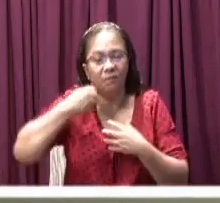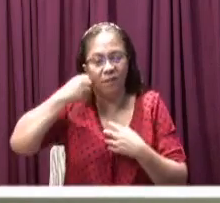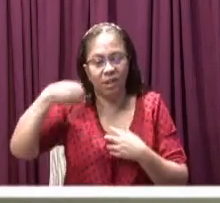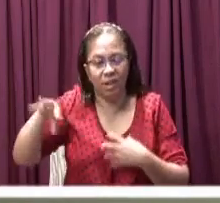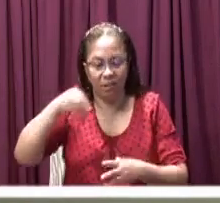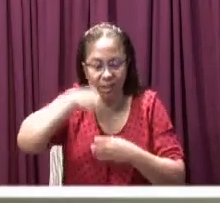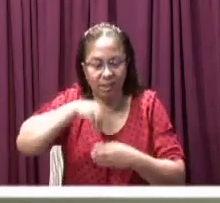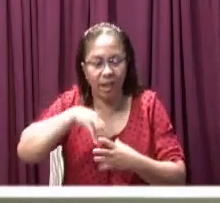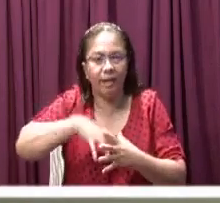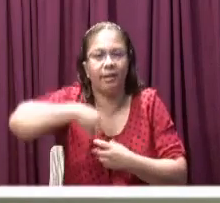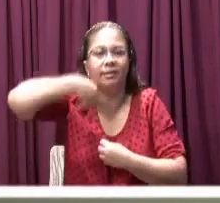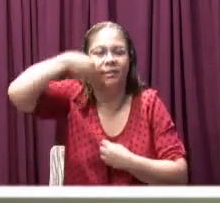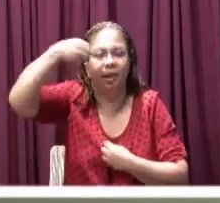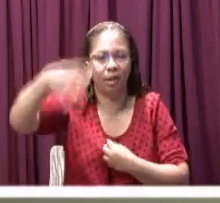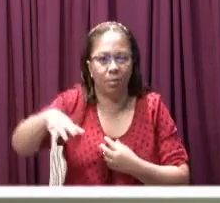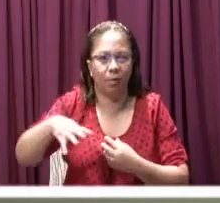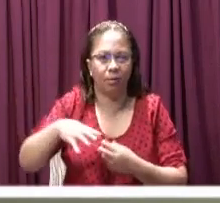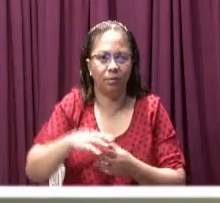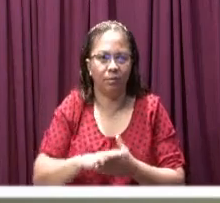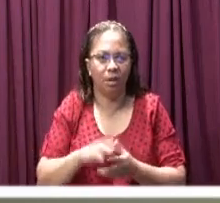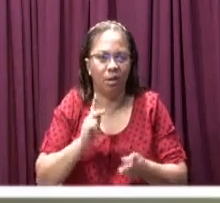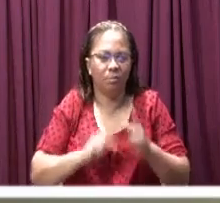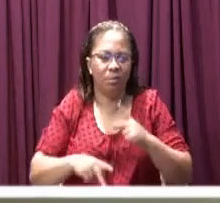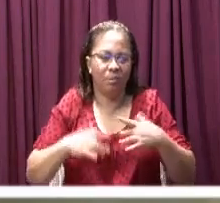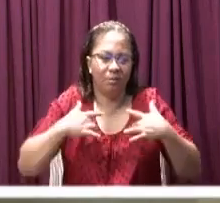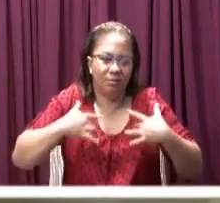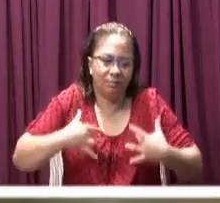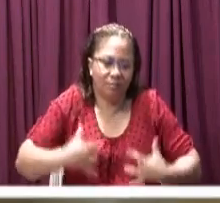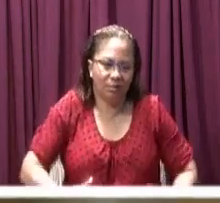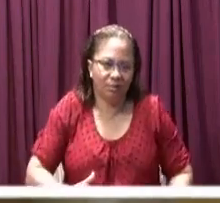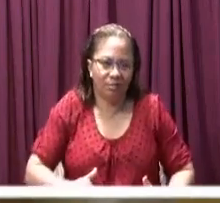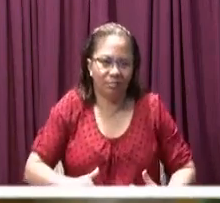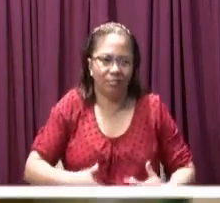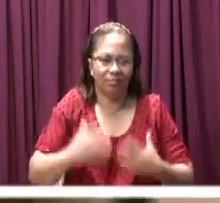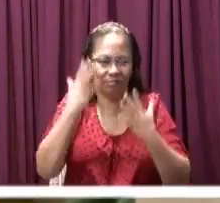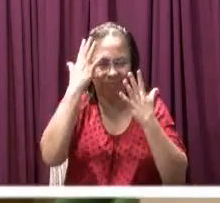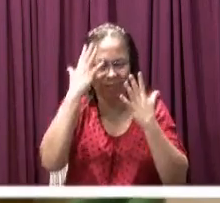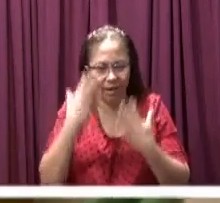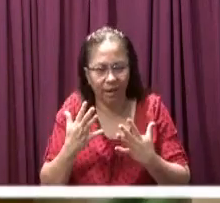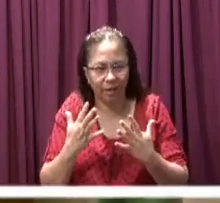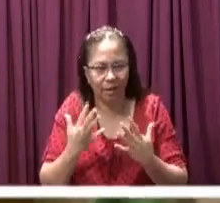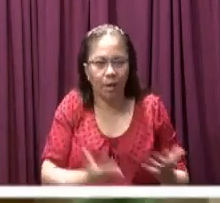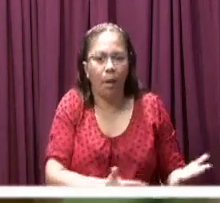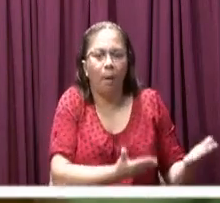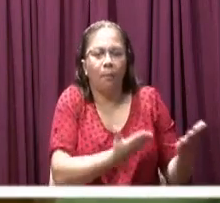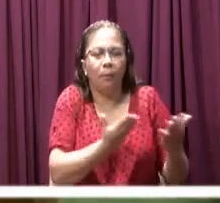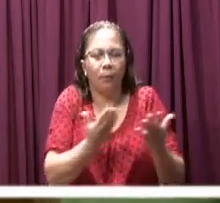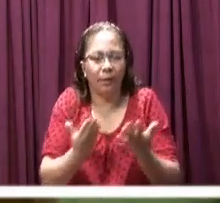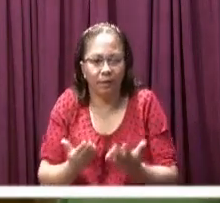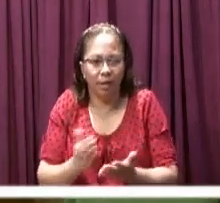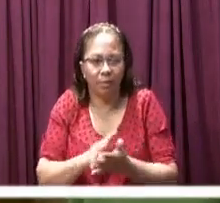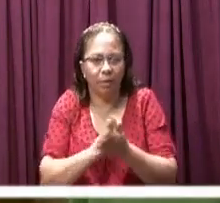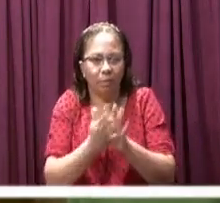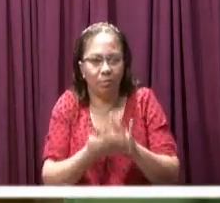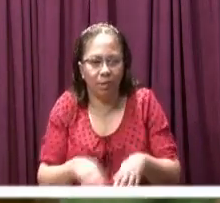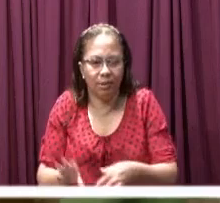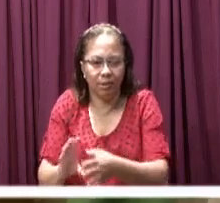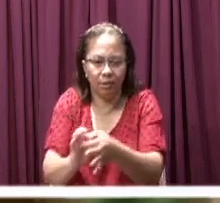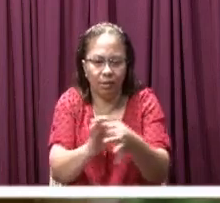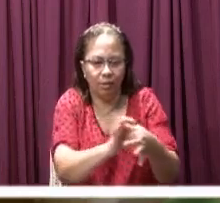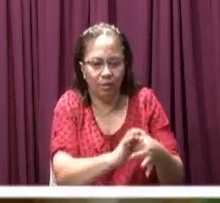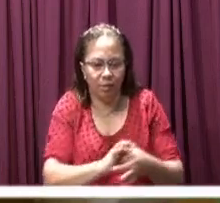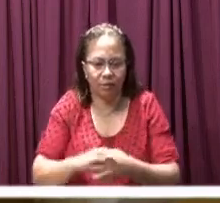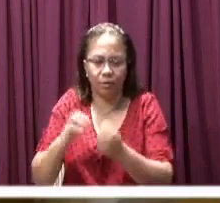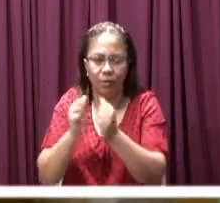Go and bring those who are dejected and harassed, bring them into harmony and connection with